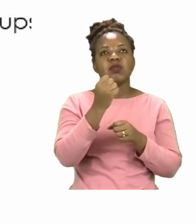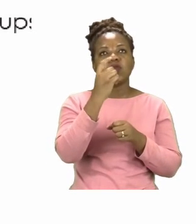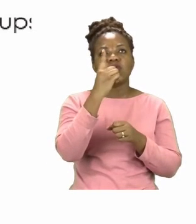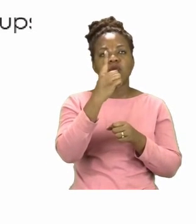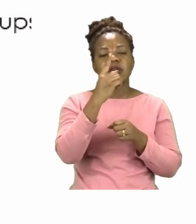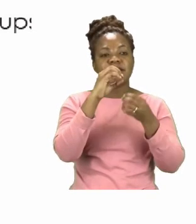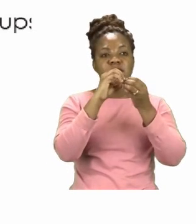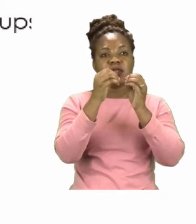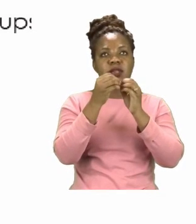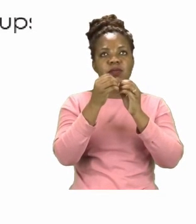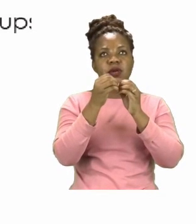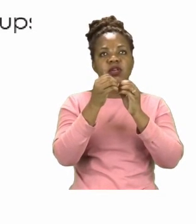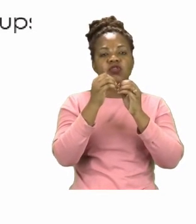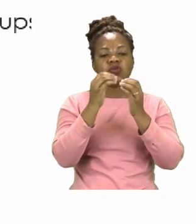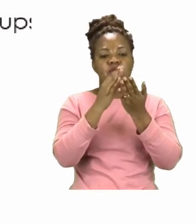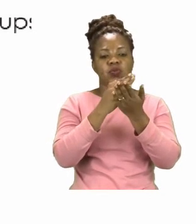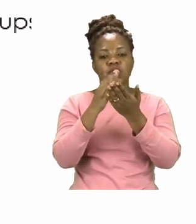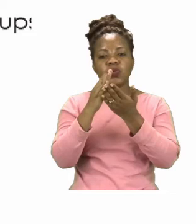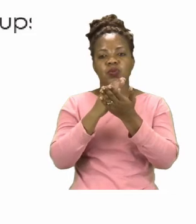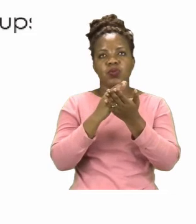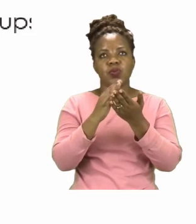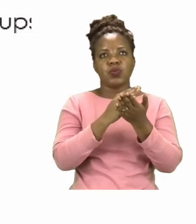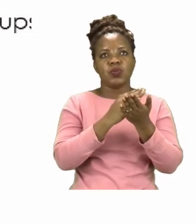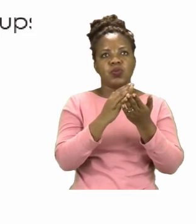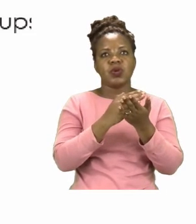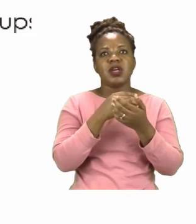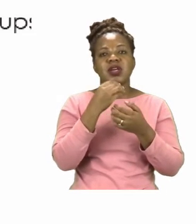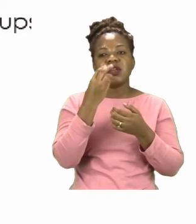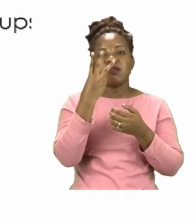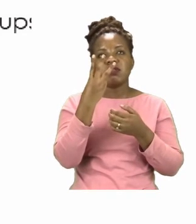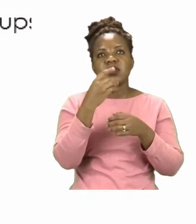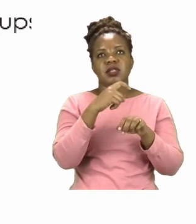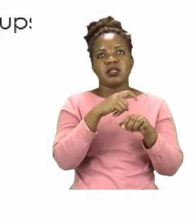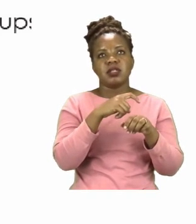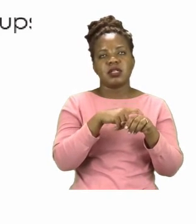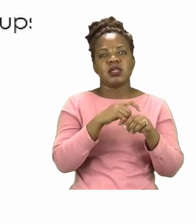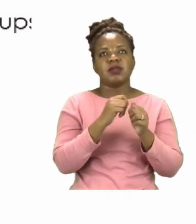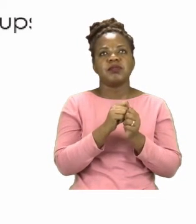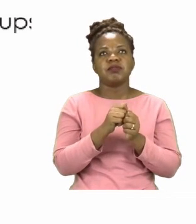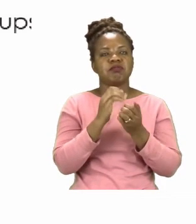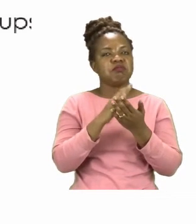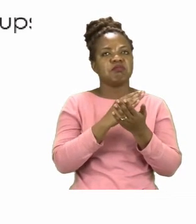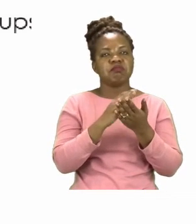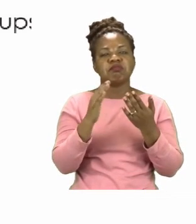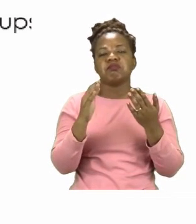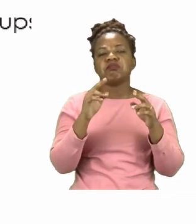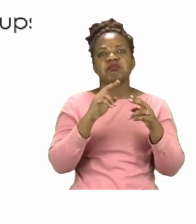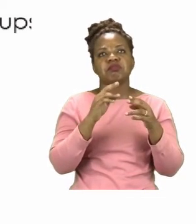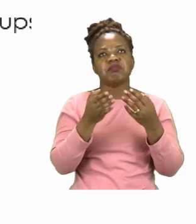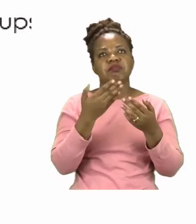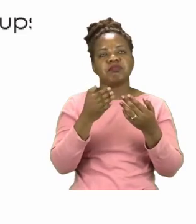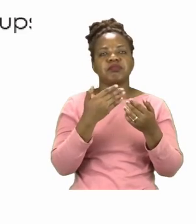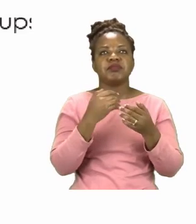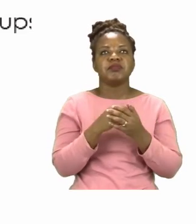we are going to share. Now sharing is very easy, boys and girls. This is why we are going to be